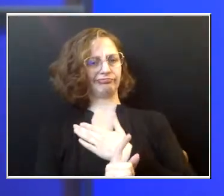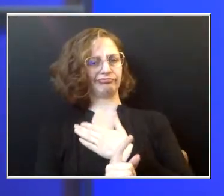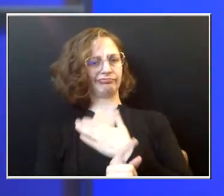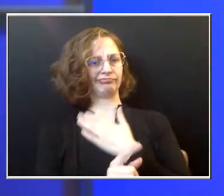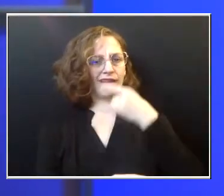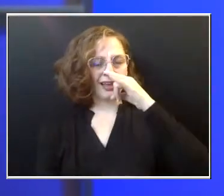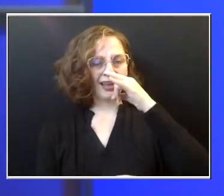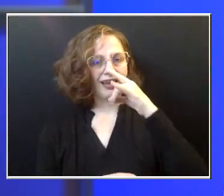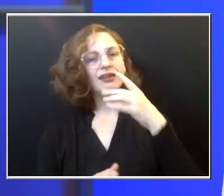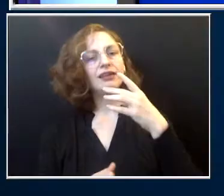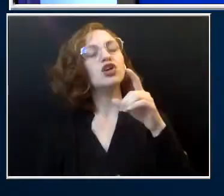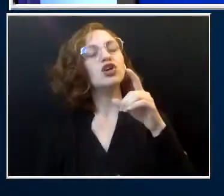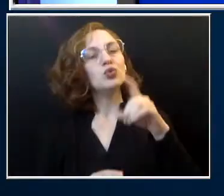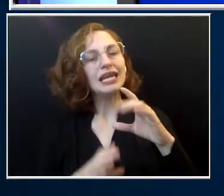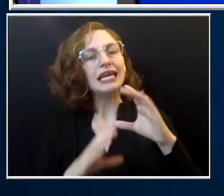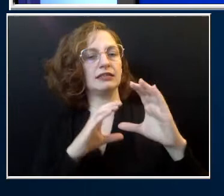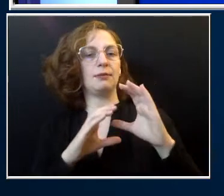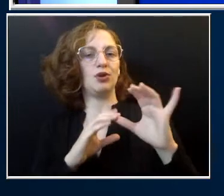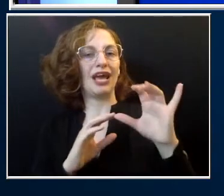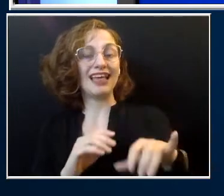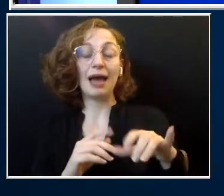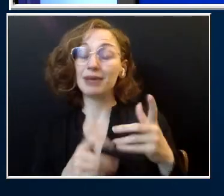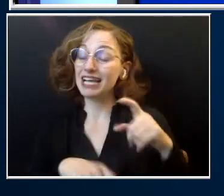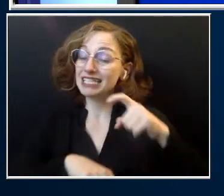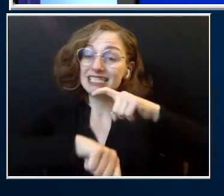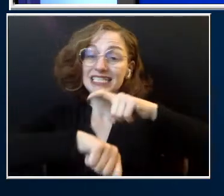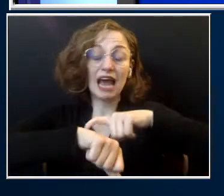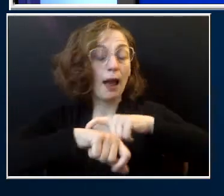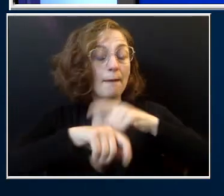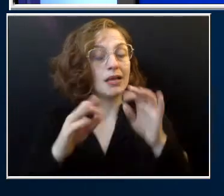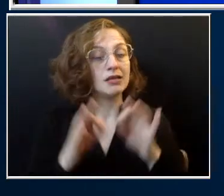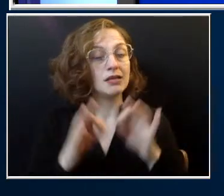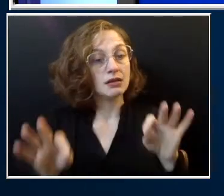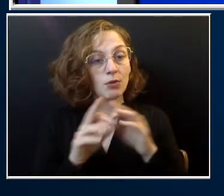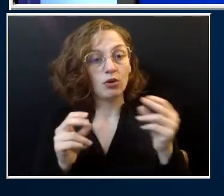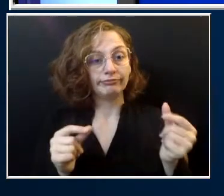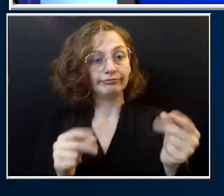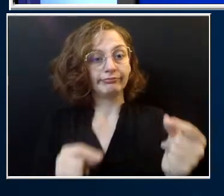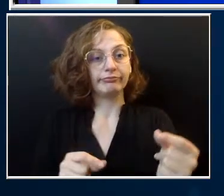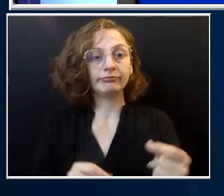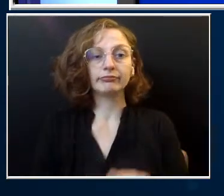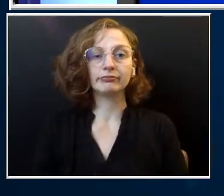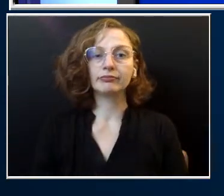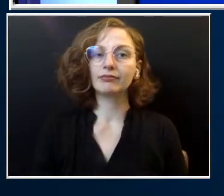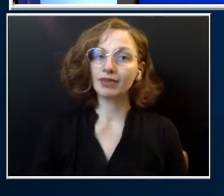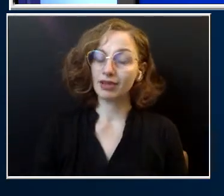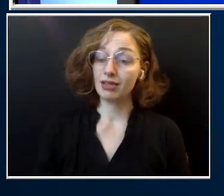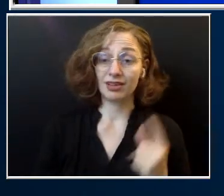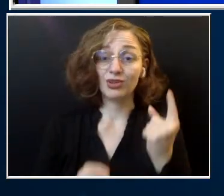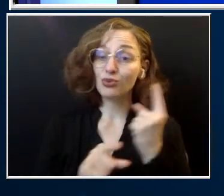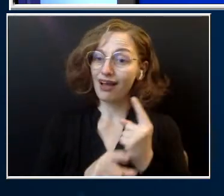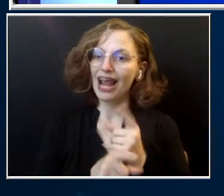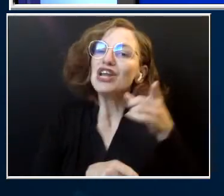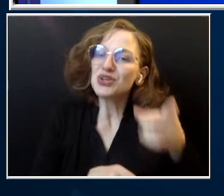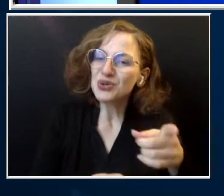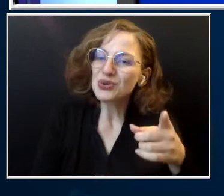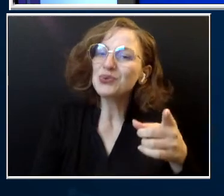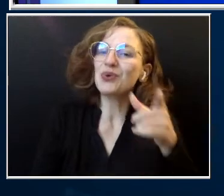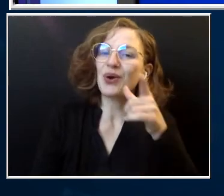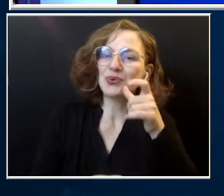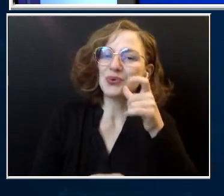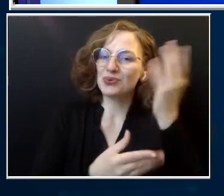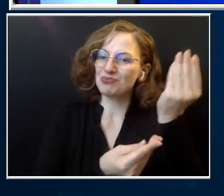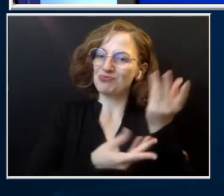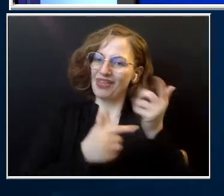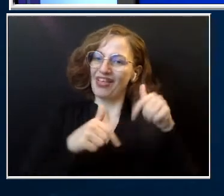time is of the essence. It really is. Time matters, and you're the one who brought this story to me, so thank you, because just, you know, we talk about topics that affect a